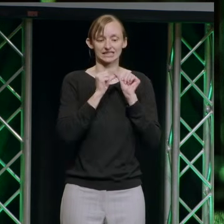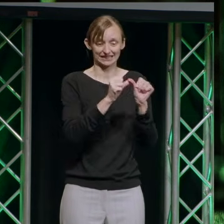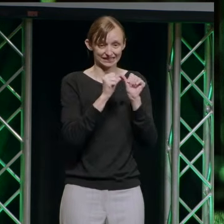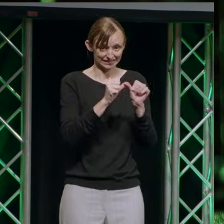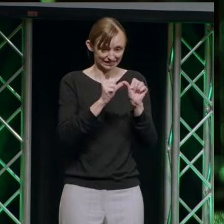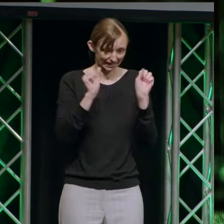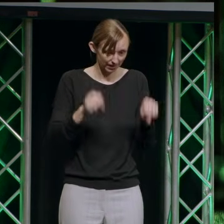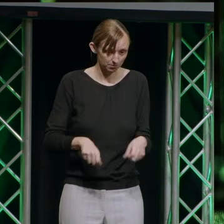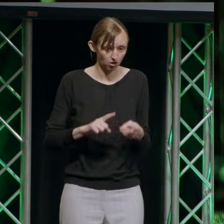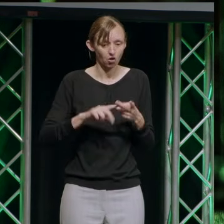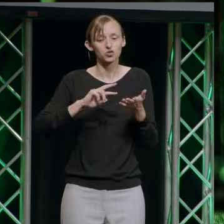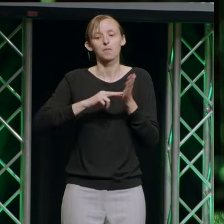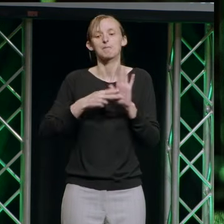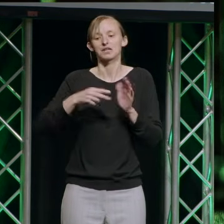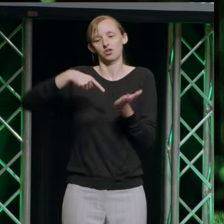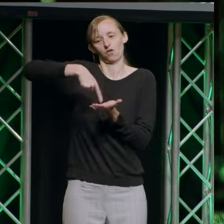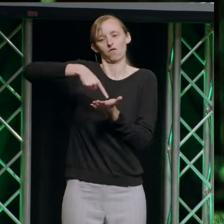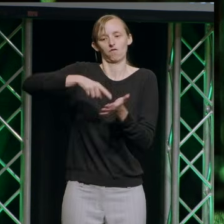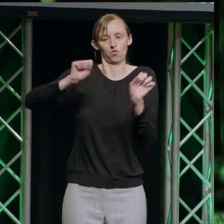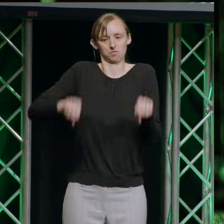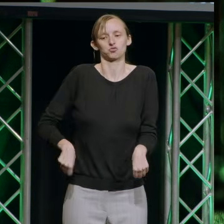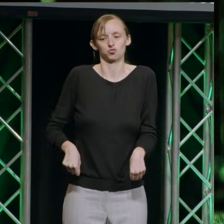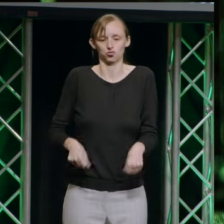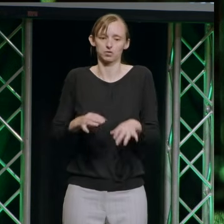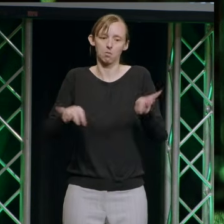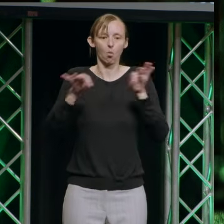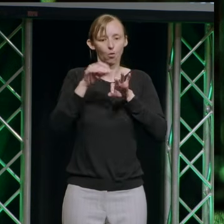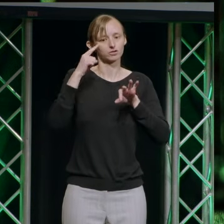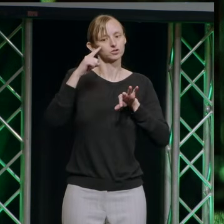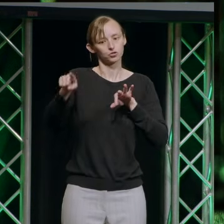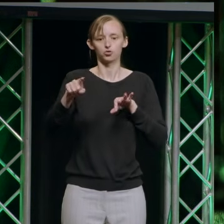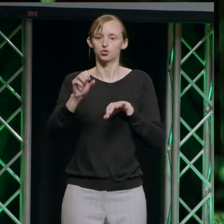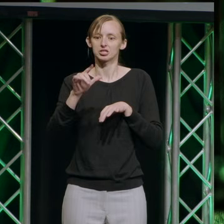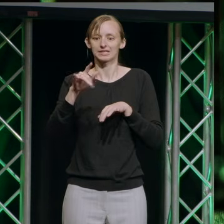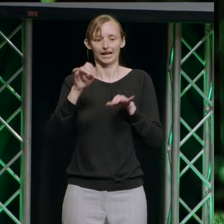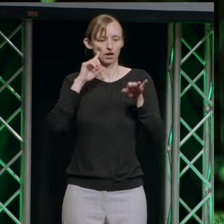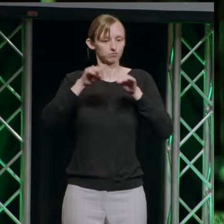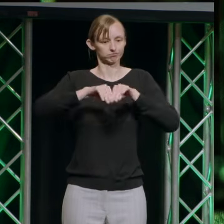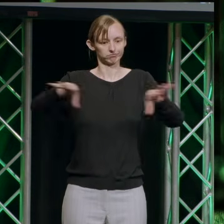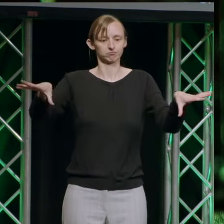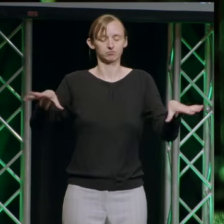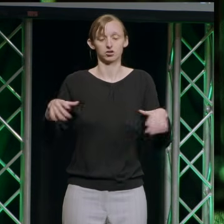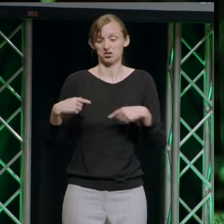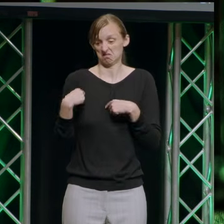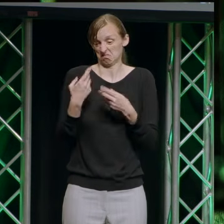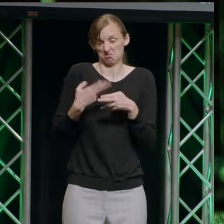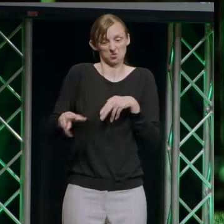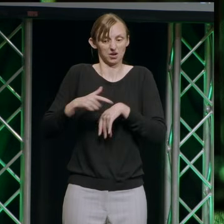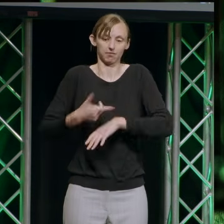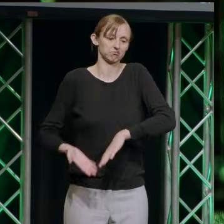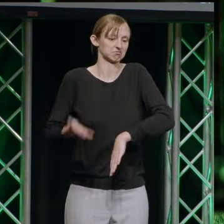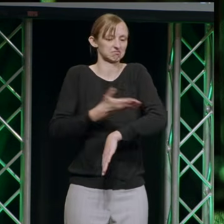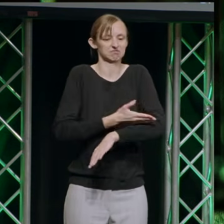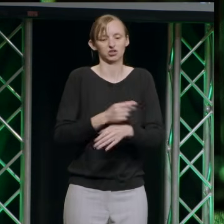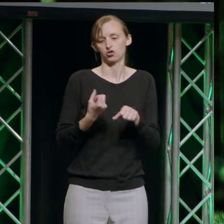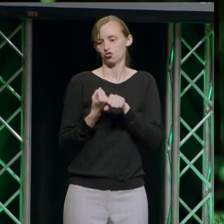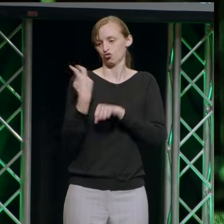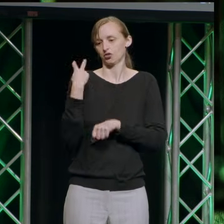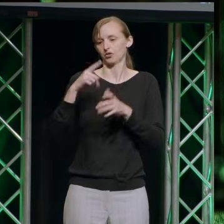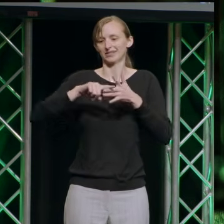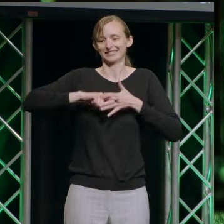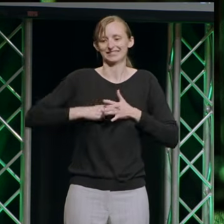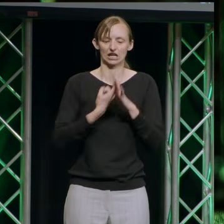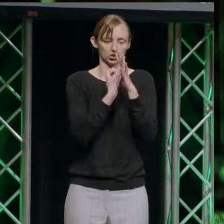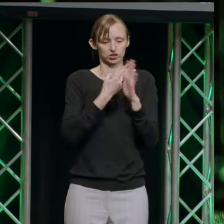which is crucial to scale. So we've made a lot of progress in a short time. We started about 2 years ago with our